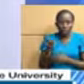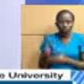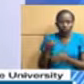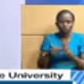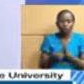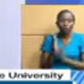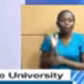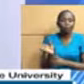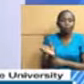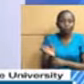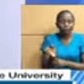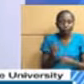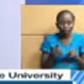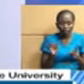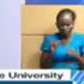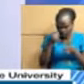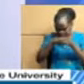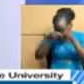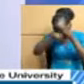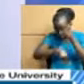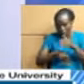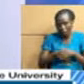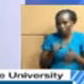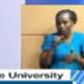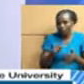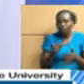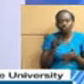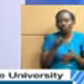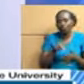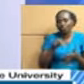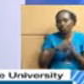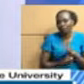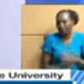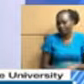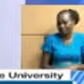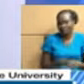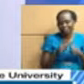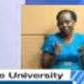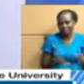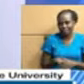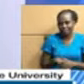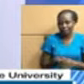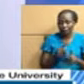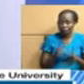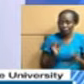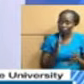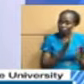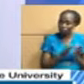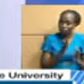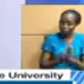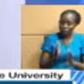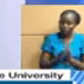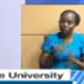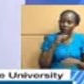but when you look inside, it's no longer insurance. And these are the issues that if you're not prepared enough,